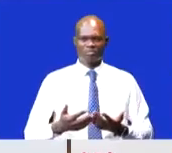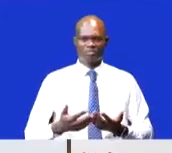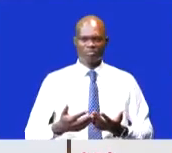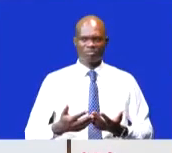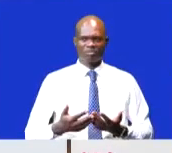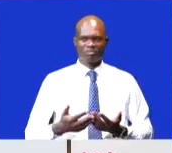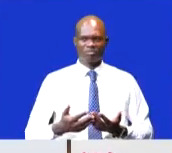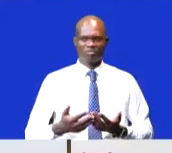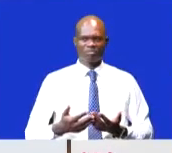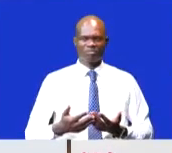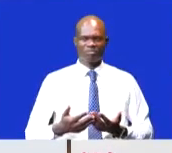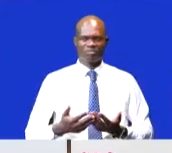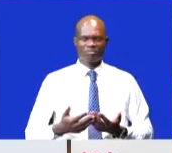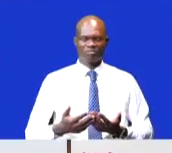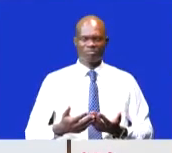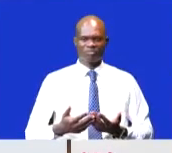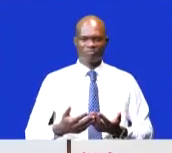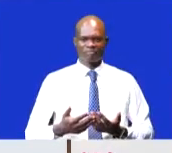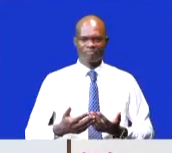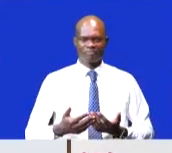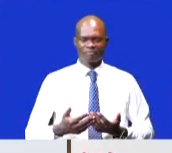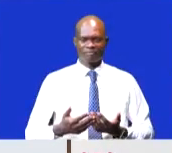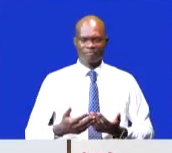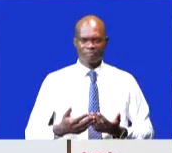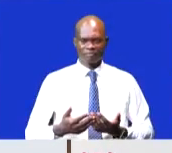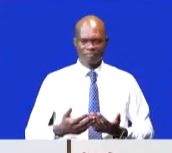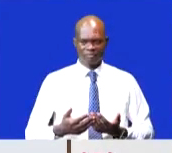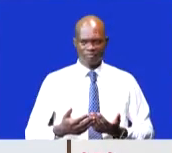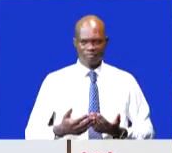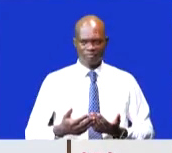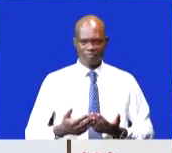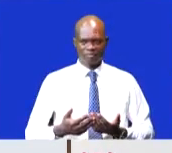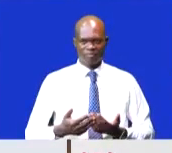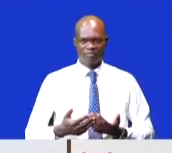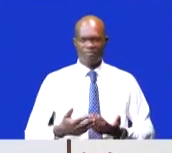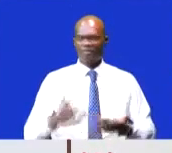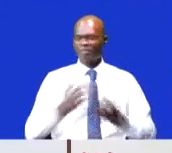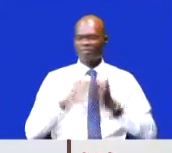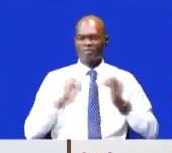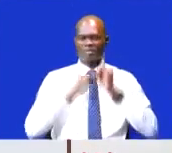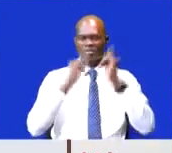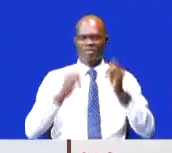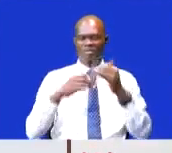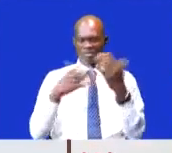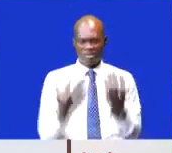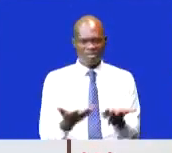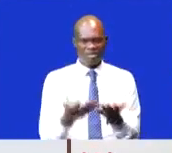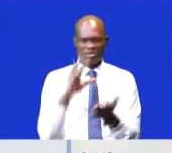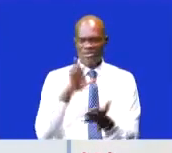surely. Ile wale watu wanasema alikuwa na introduce kwa walikuwa wamenichagua kama seneta wao.